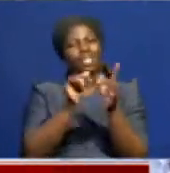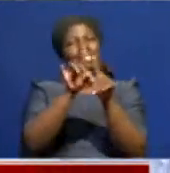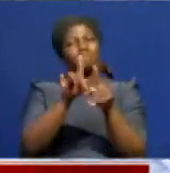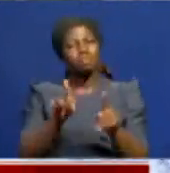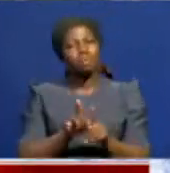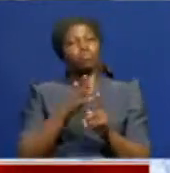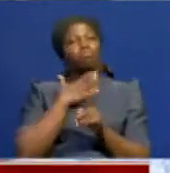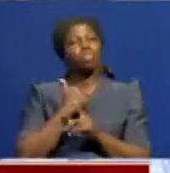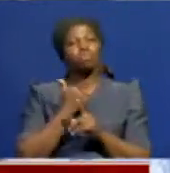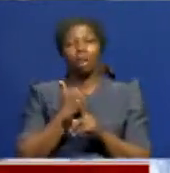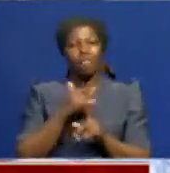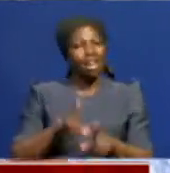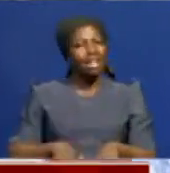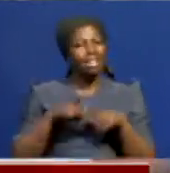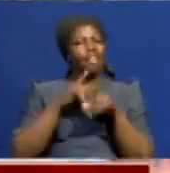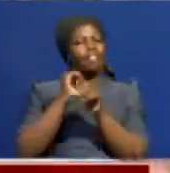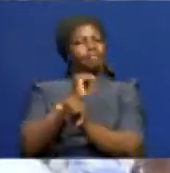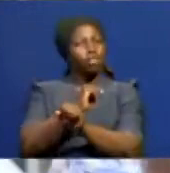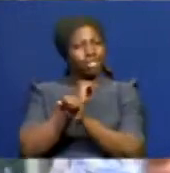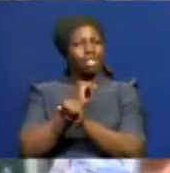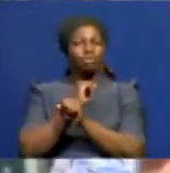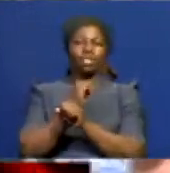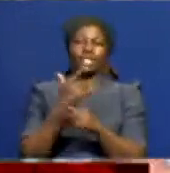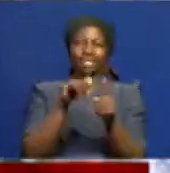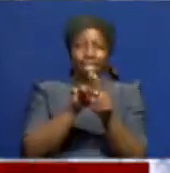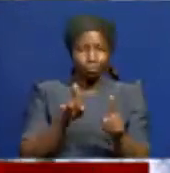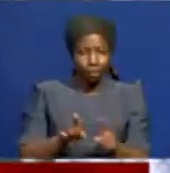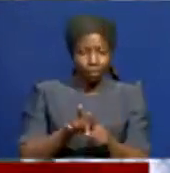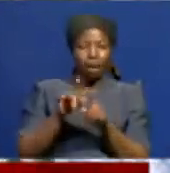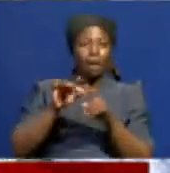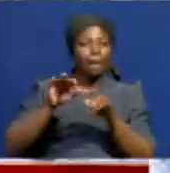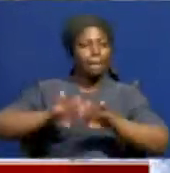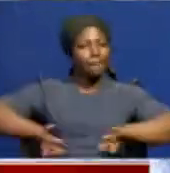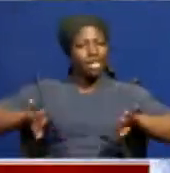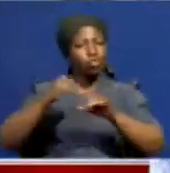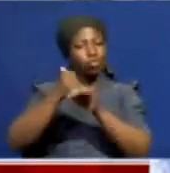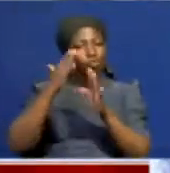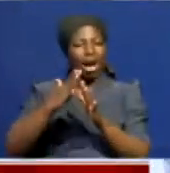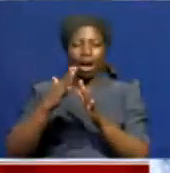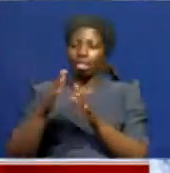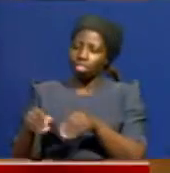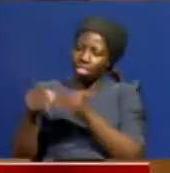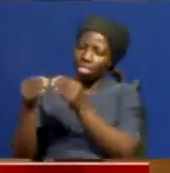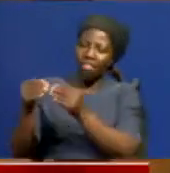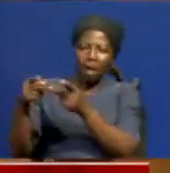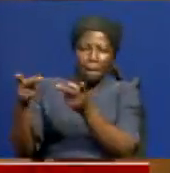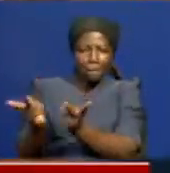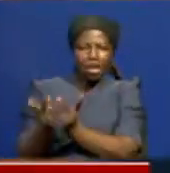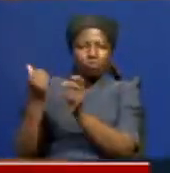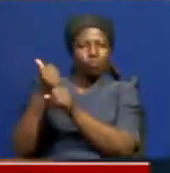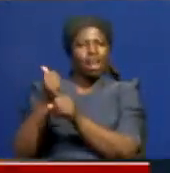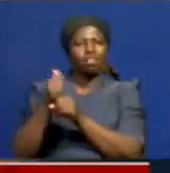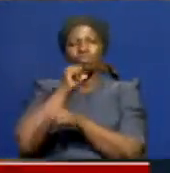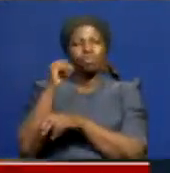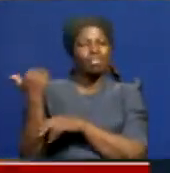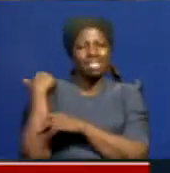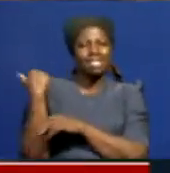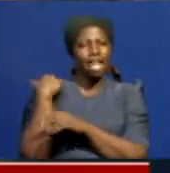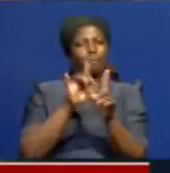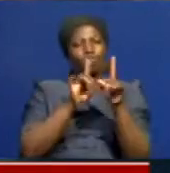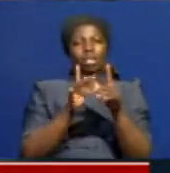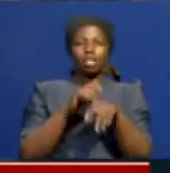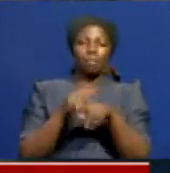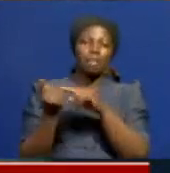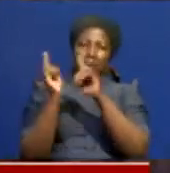zetu. Nataka pia beach boys tuwapangie mahali pao pa kufanya kazi wasiwasumbue watu wakija. The tourism CS